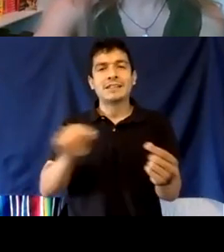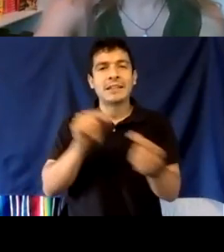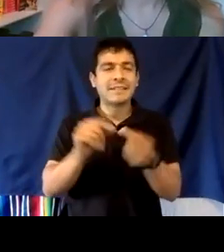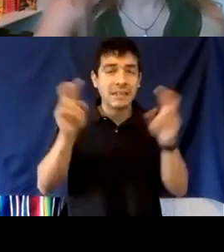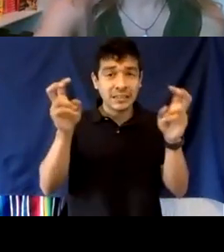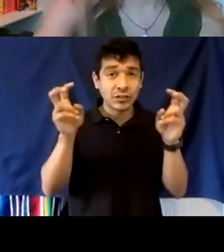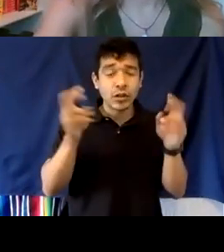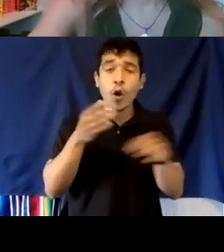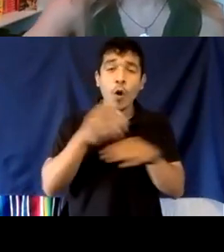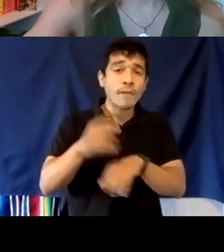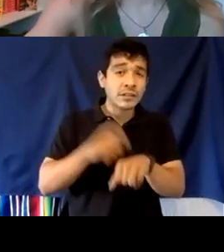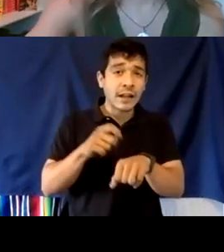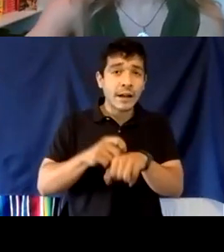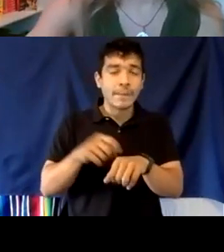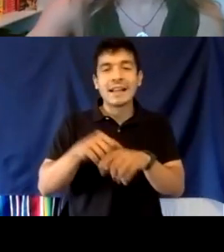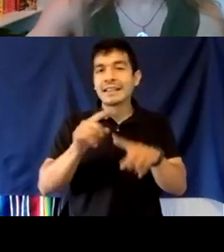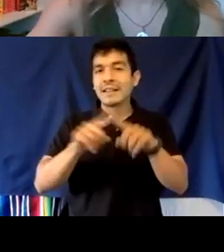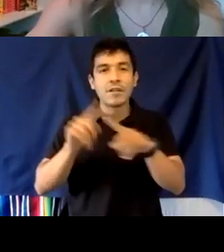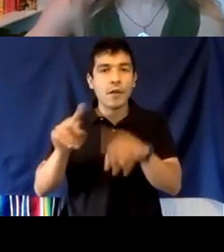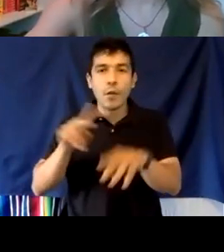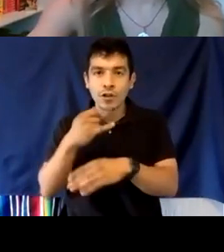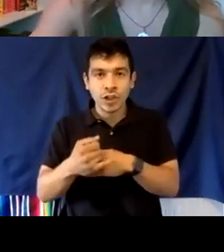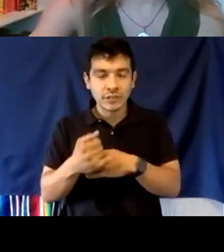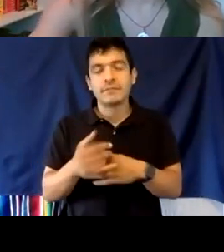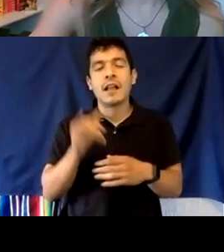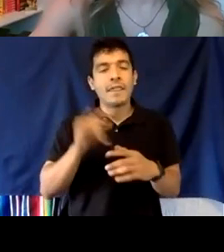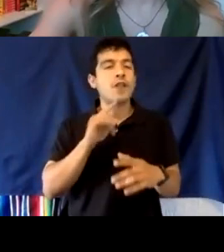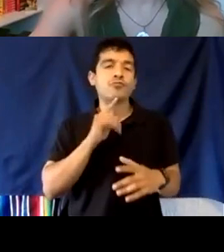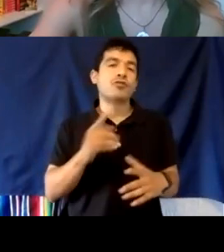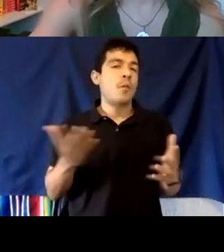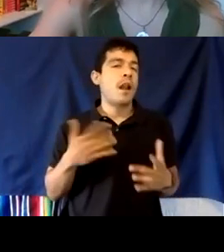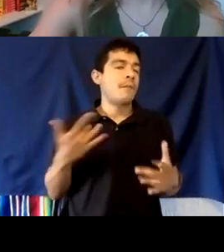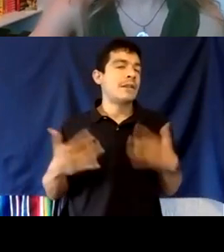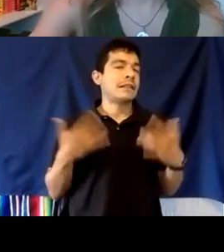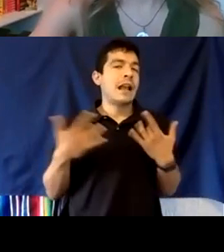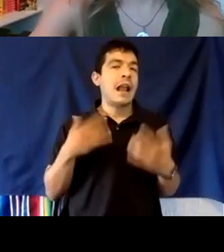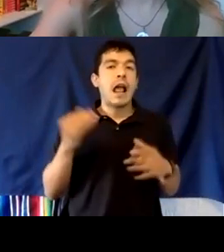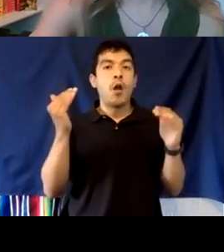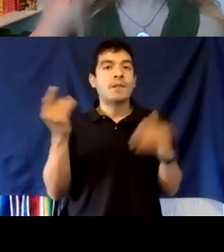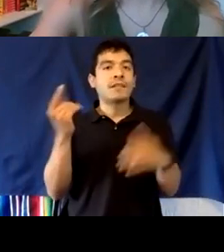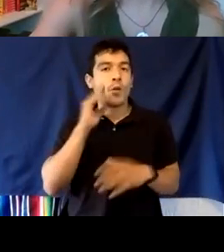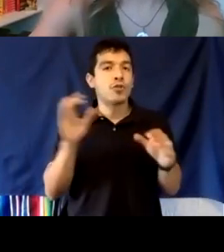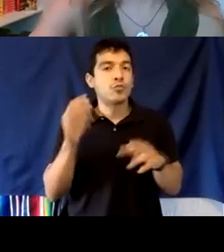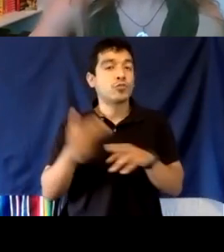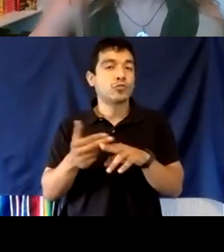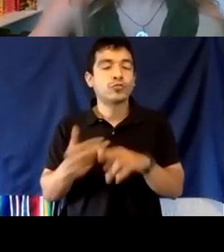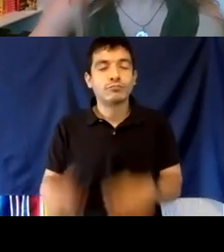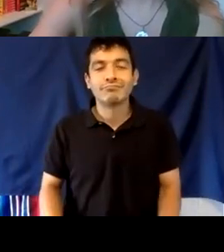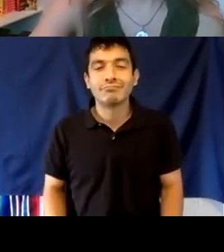issues over time, multiple projects. That's what I'm really excited and hoping someone will pull off.